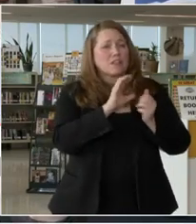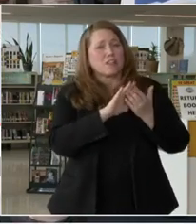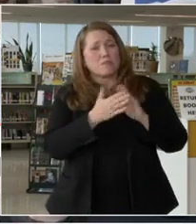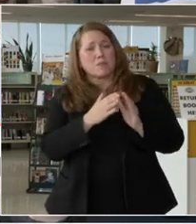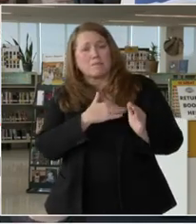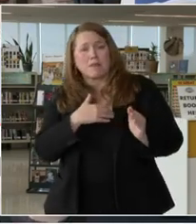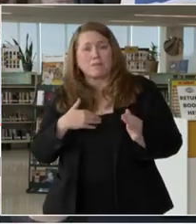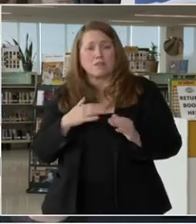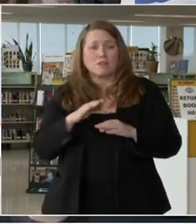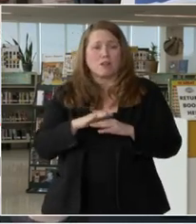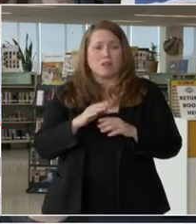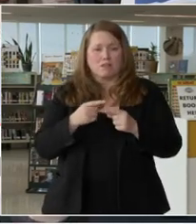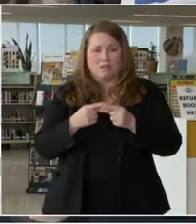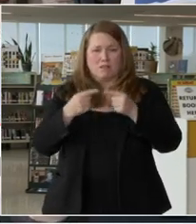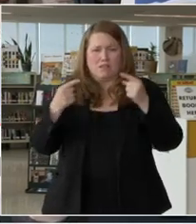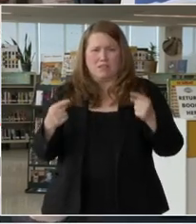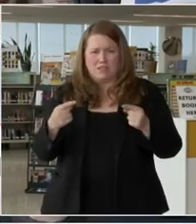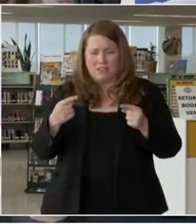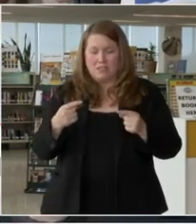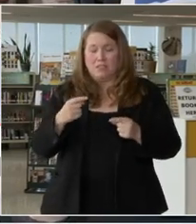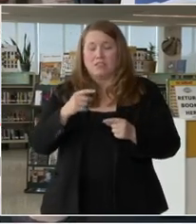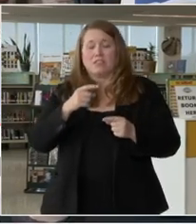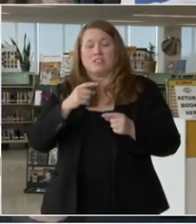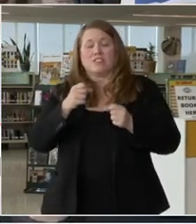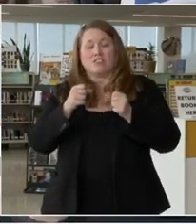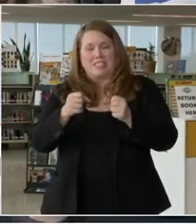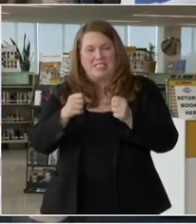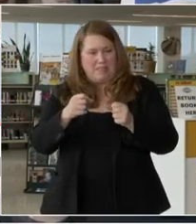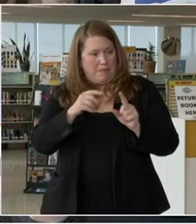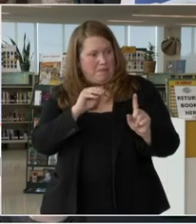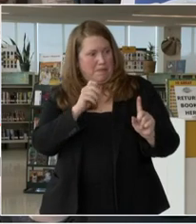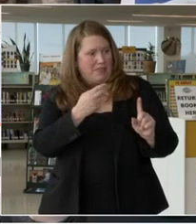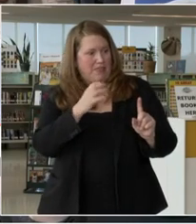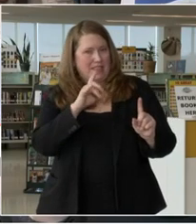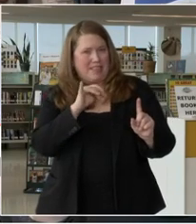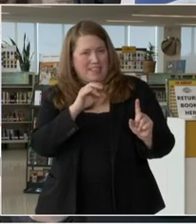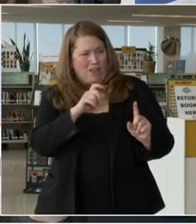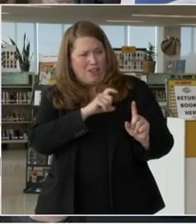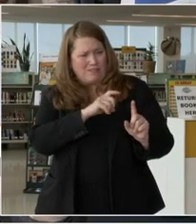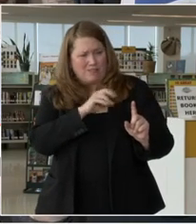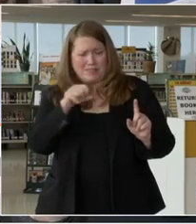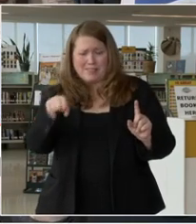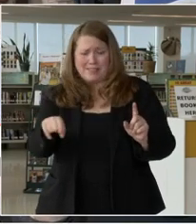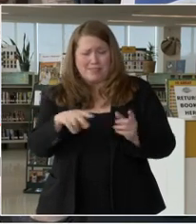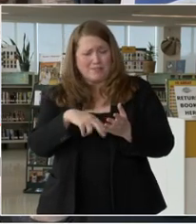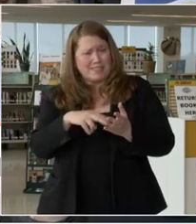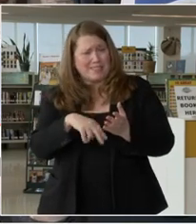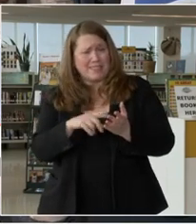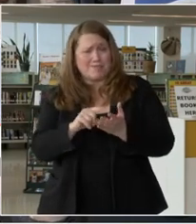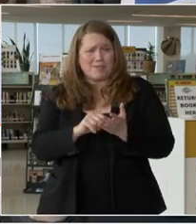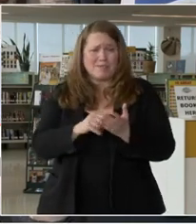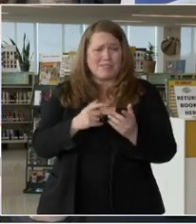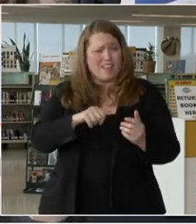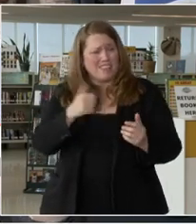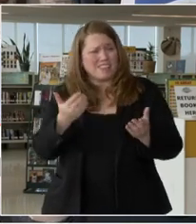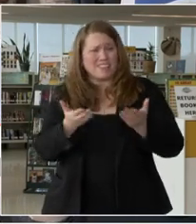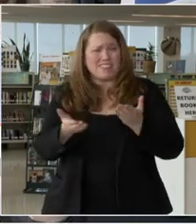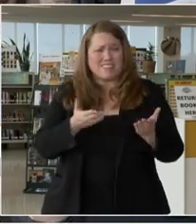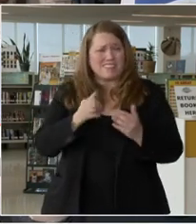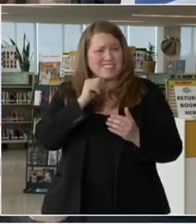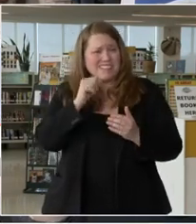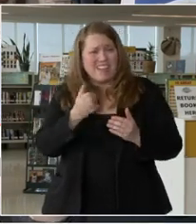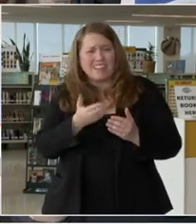clinic. Officers out there handing out literature, connecting community members to other services. These are not things